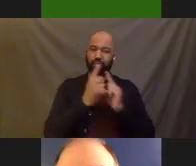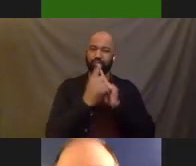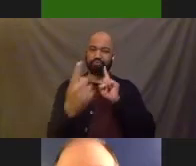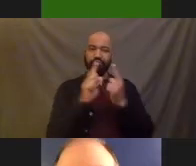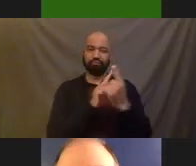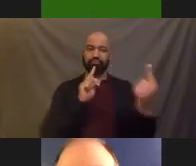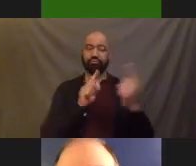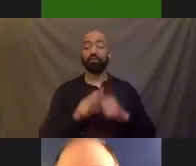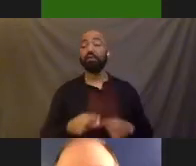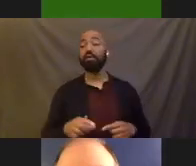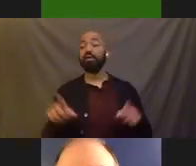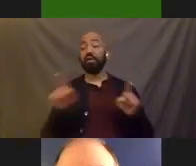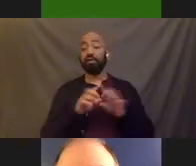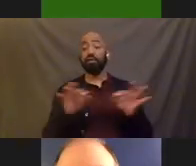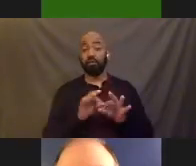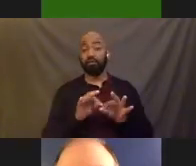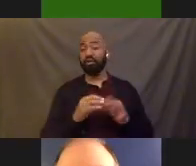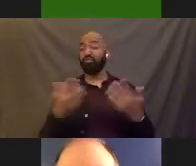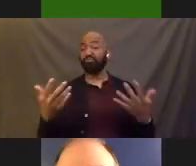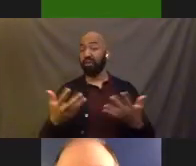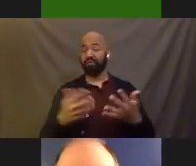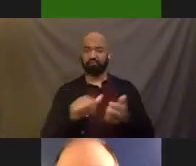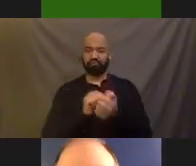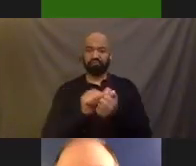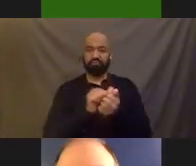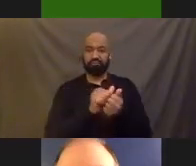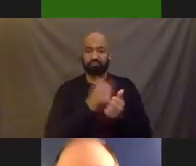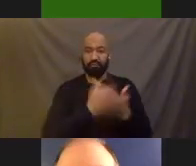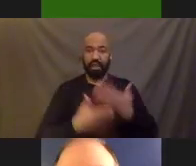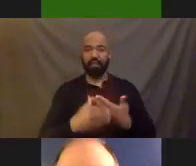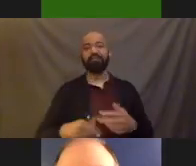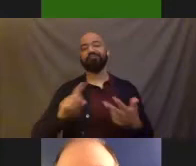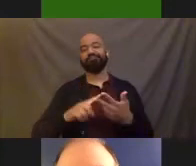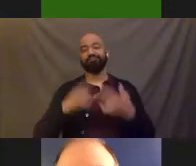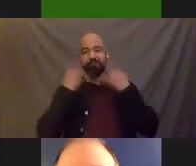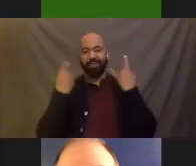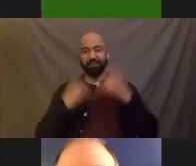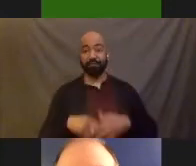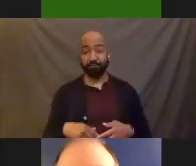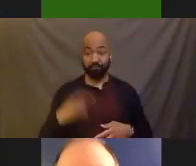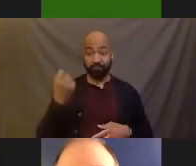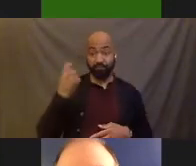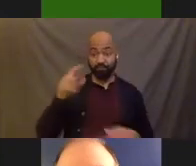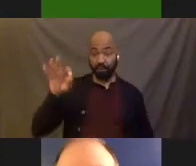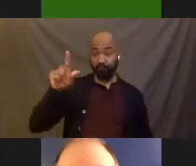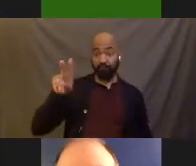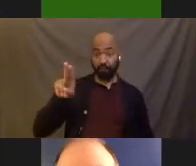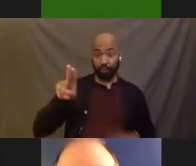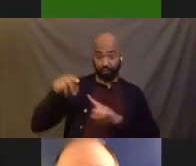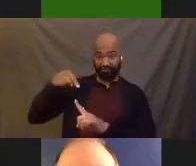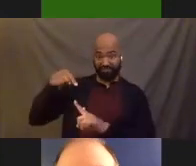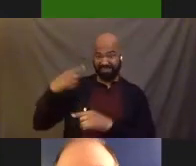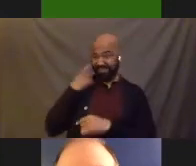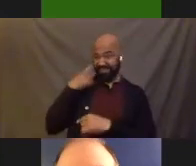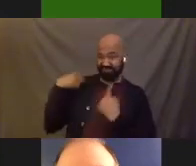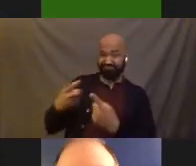step. The flu season this year, interestingly enough, was very small. So we typically